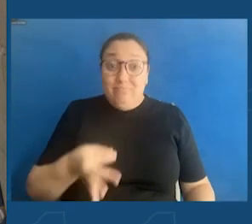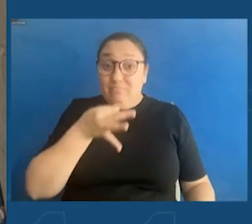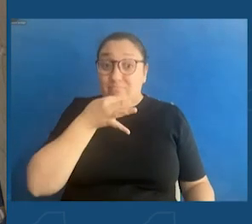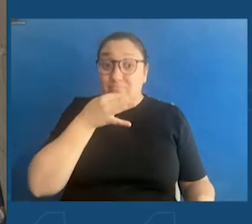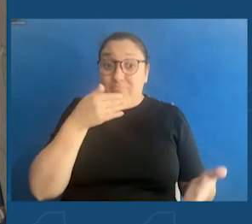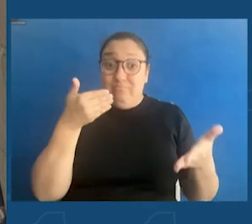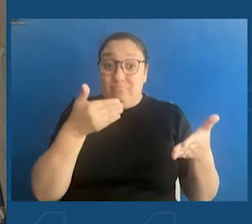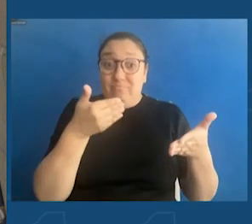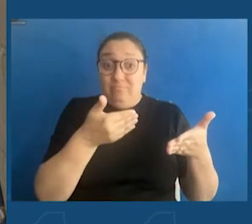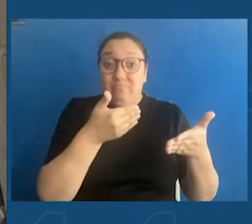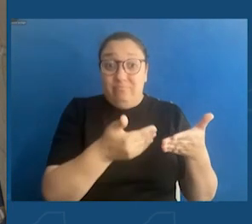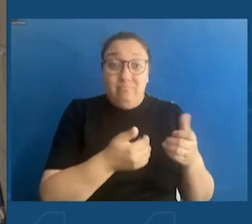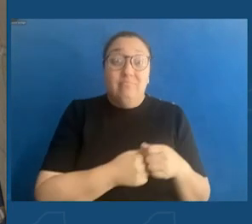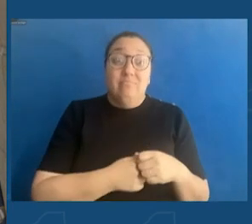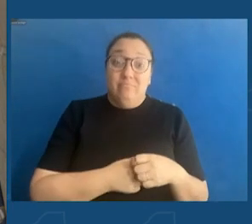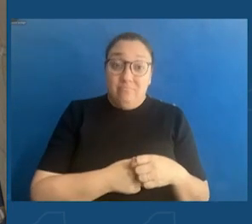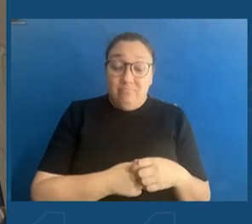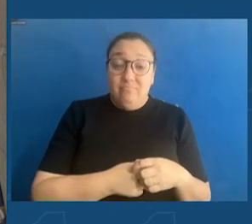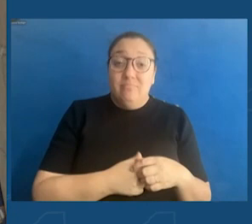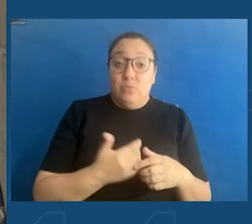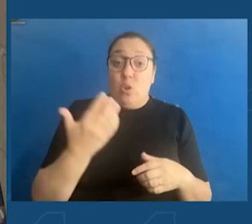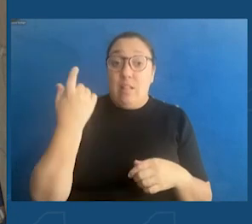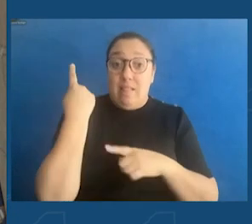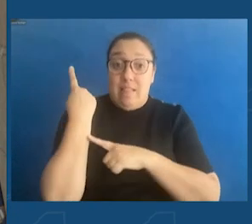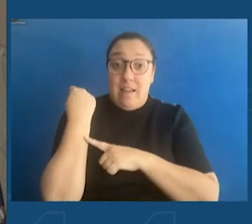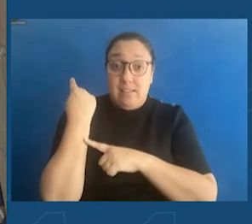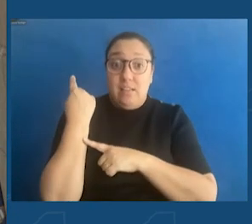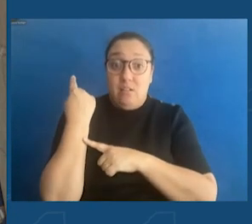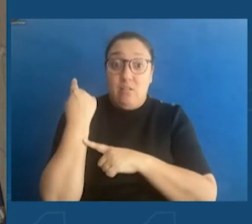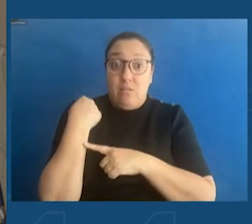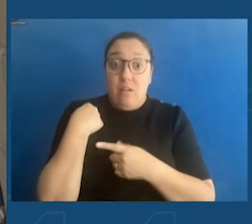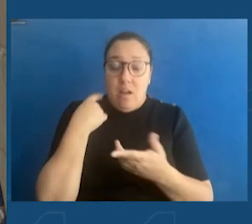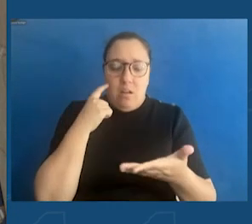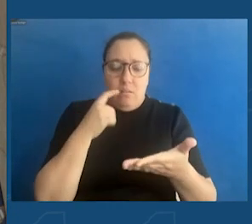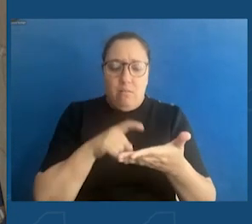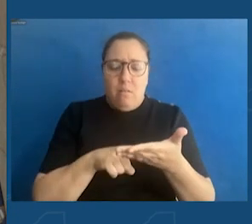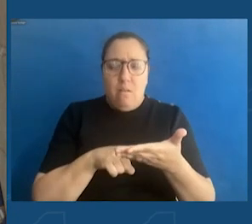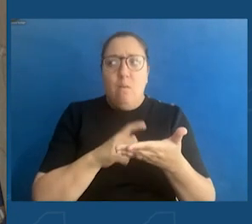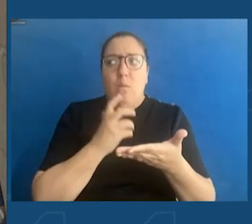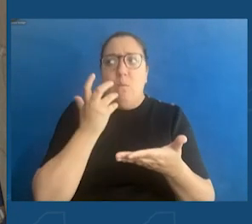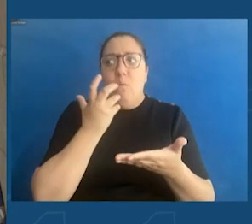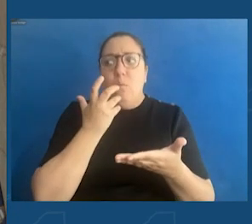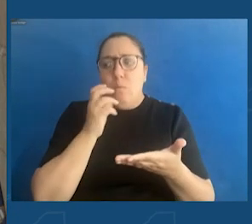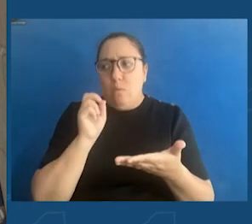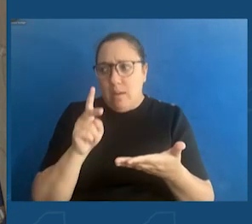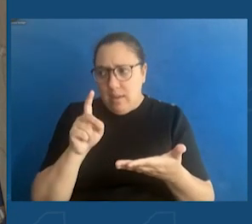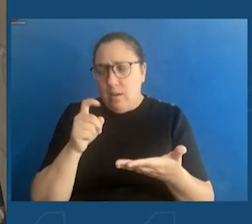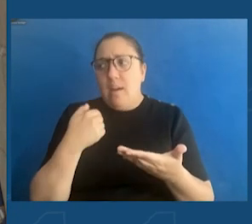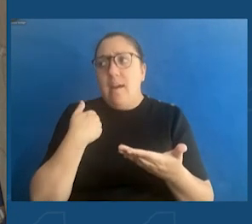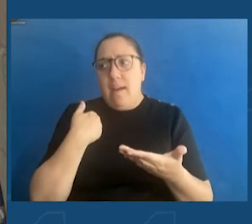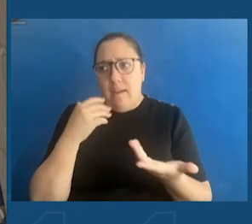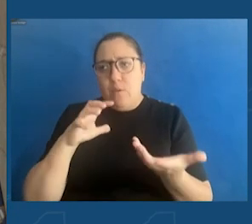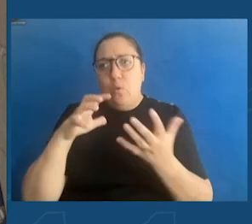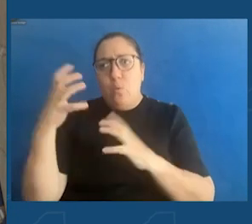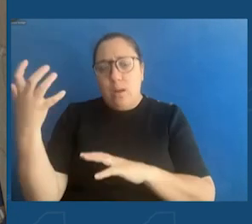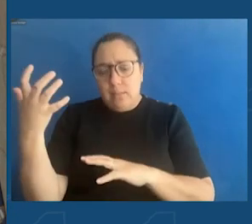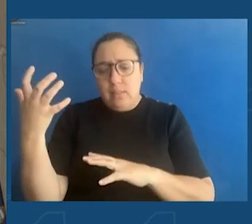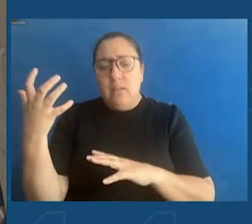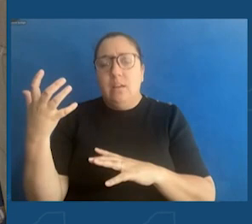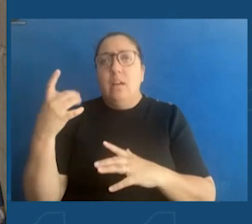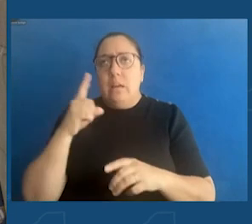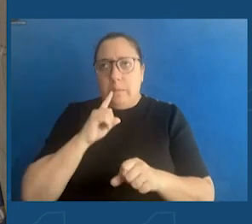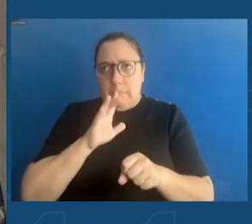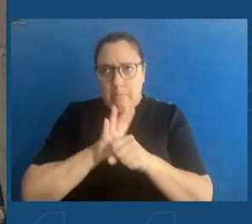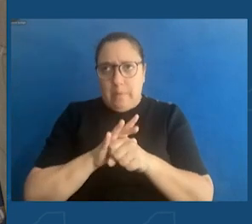budget, first time as governor, I said, we have a crisis, and I committed that we would continue to do everything we can to help grow the